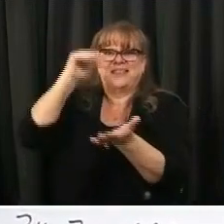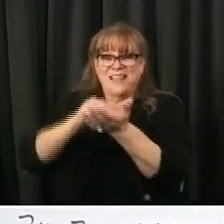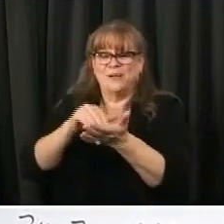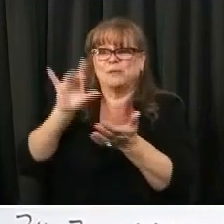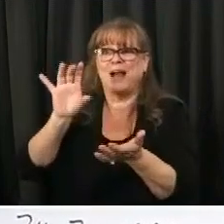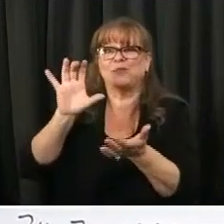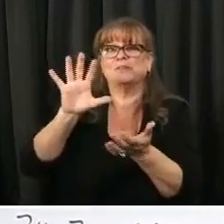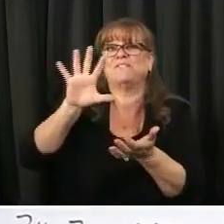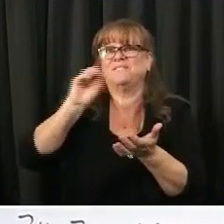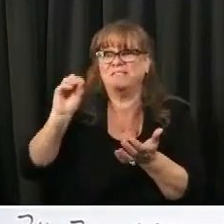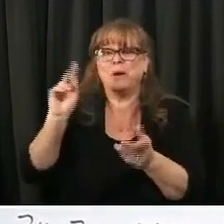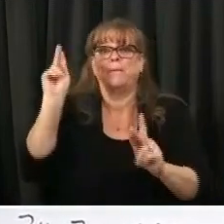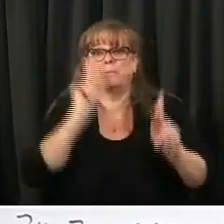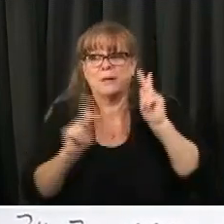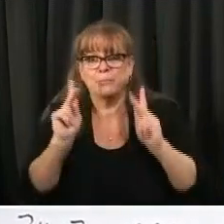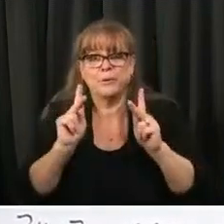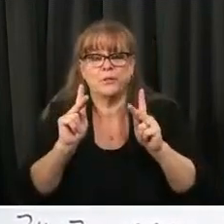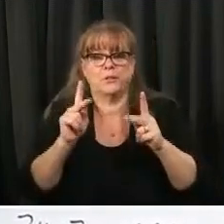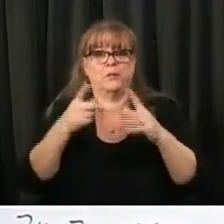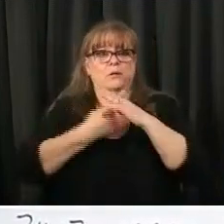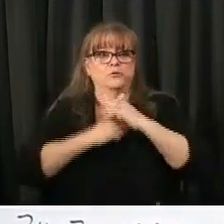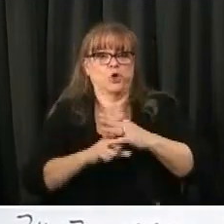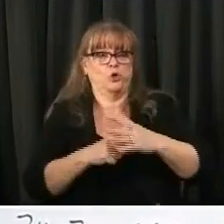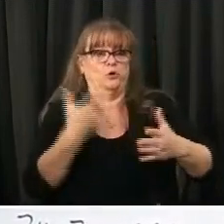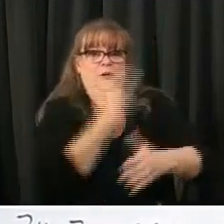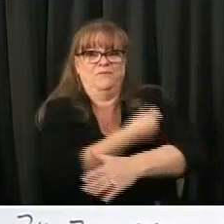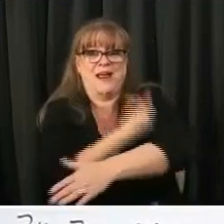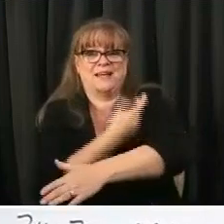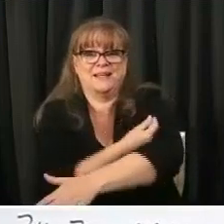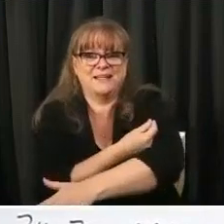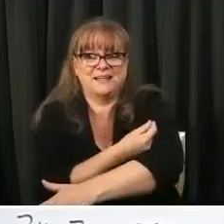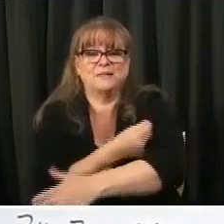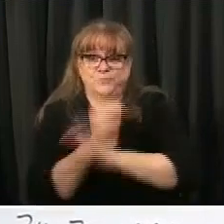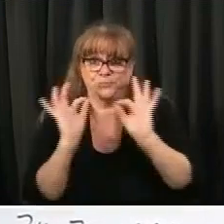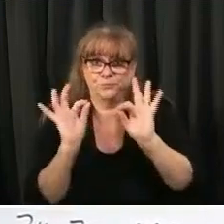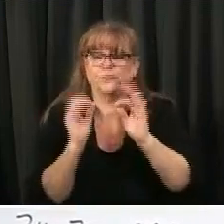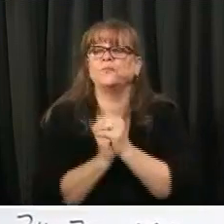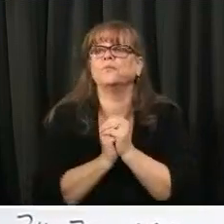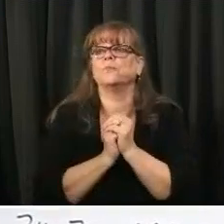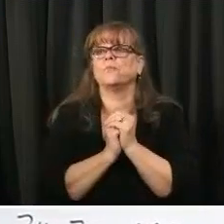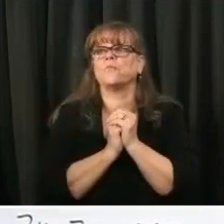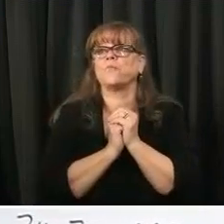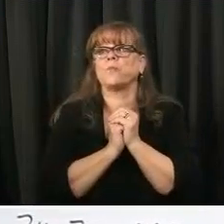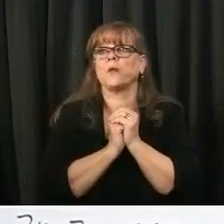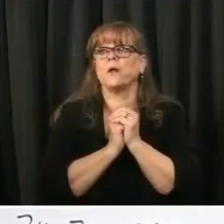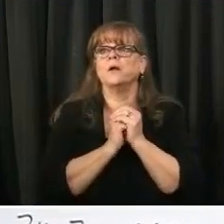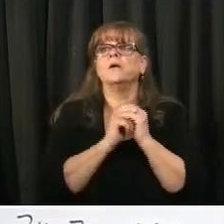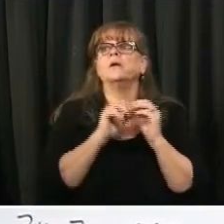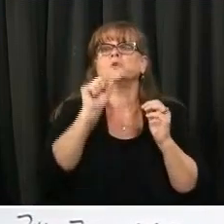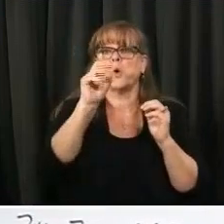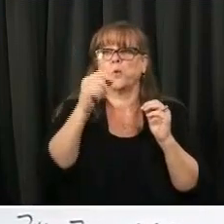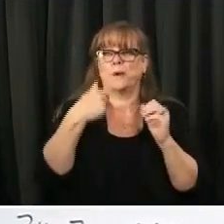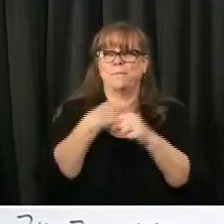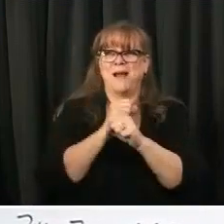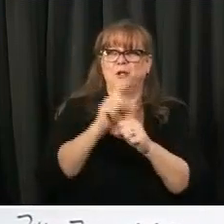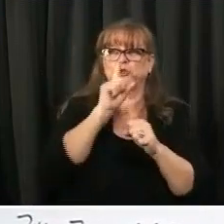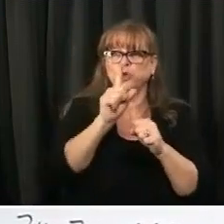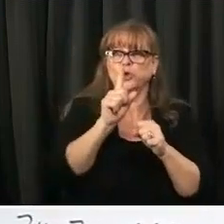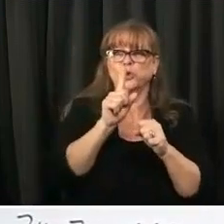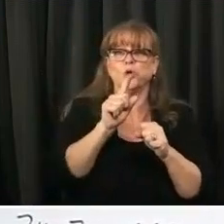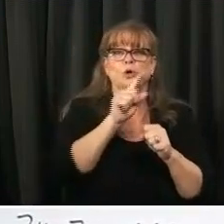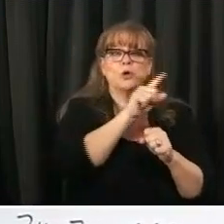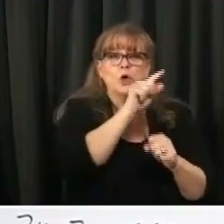77,950 doses next week in Colorado for us to use. We hold all of our provider partners accountable for